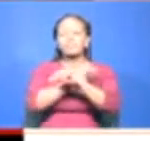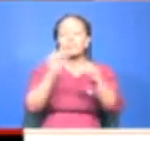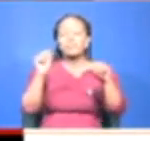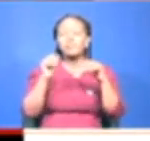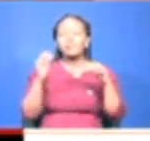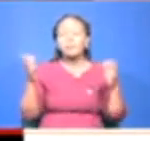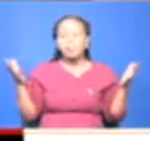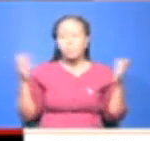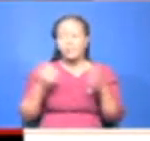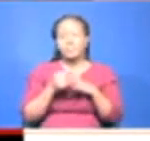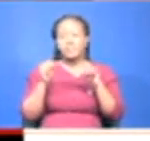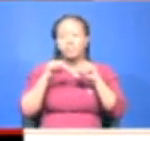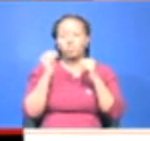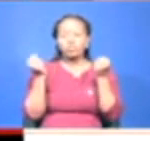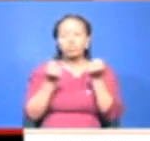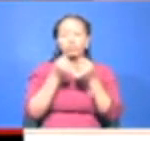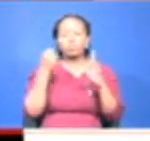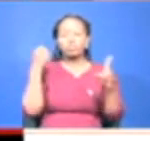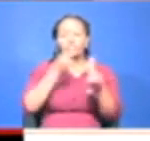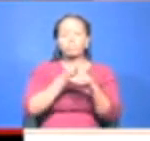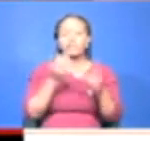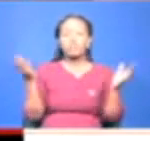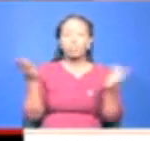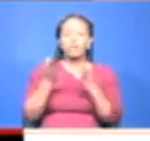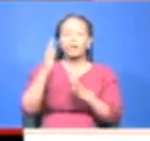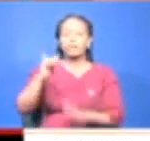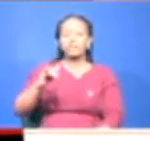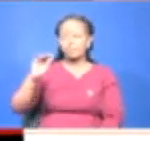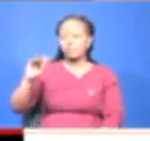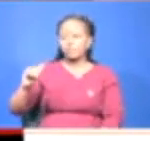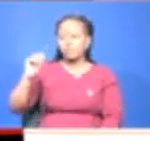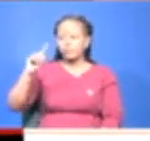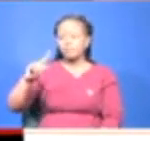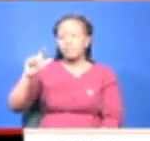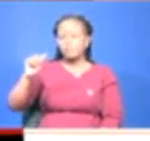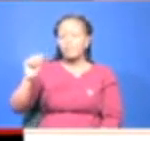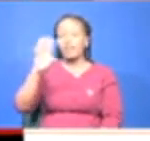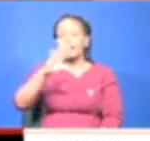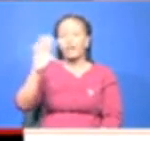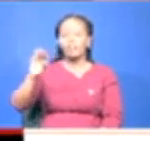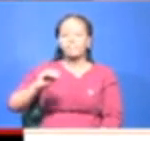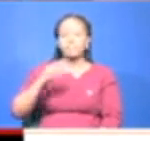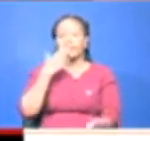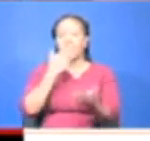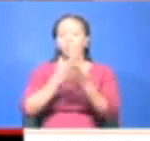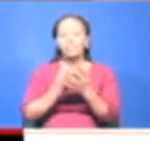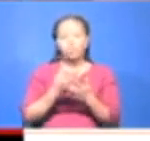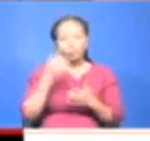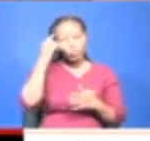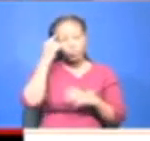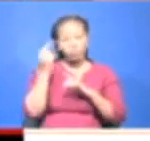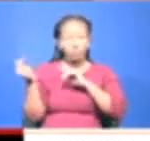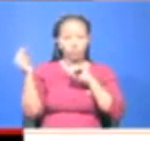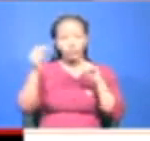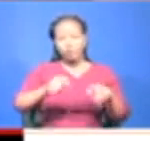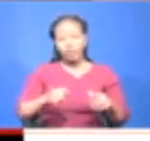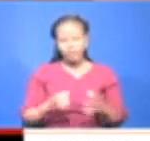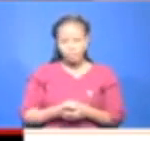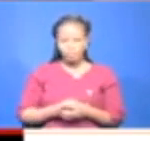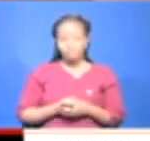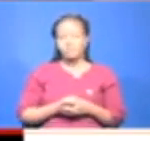of Social Impact at Yara Africa. Thank you very much indeed, Subhashini, for finding time to be with us here. Thank